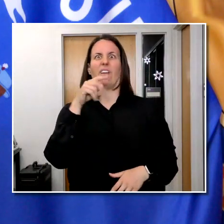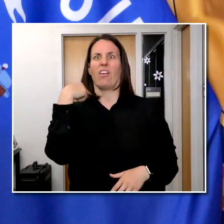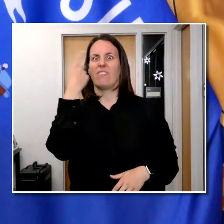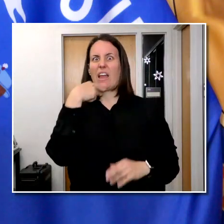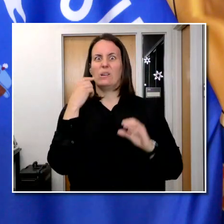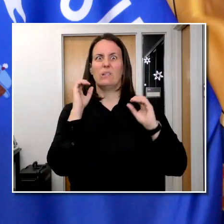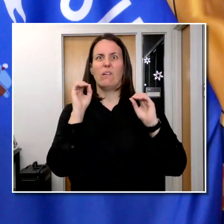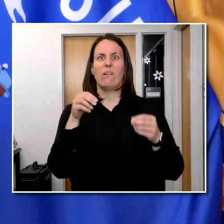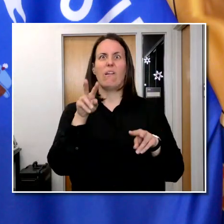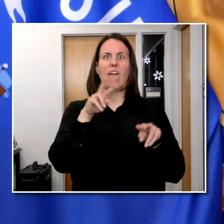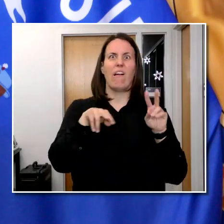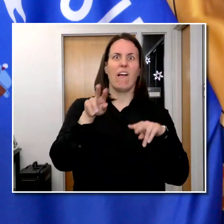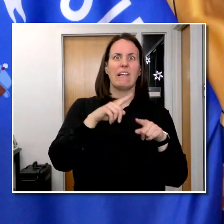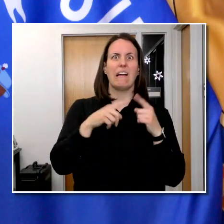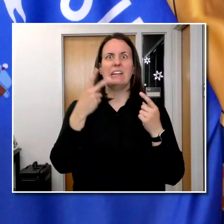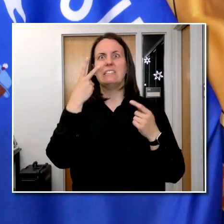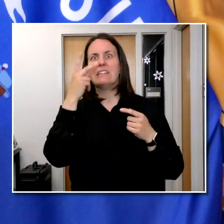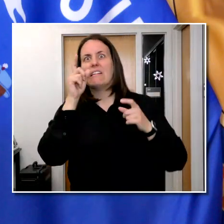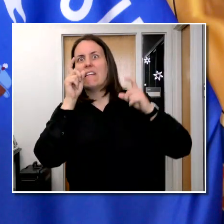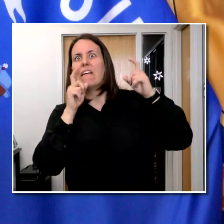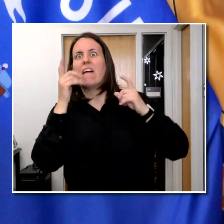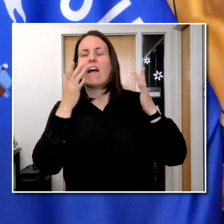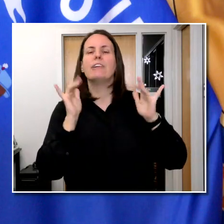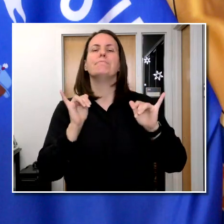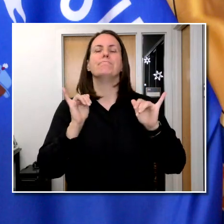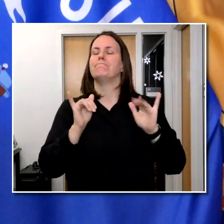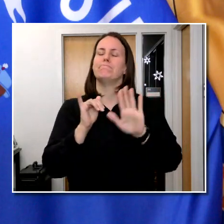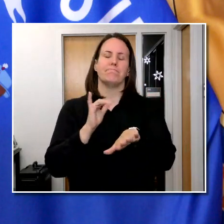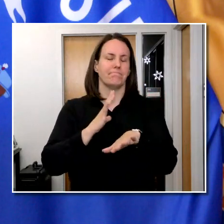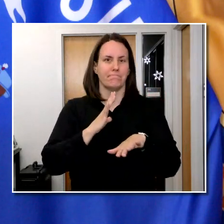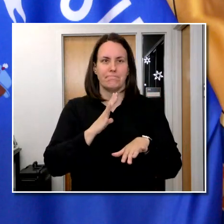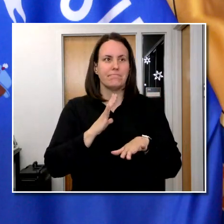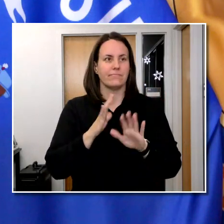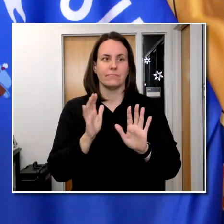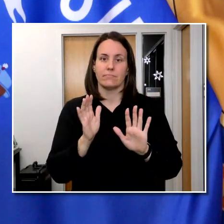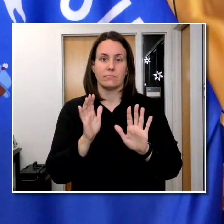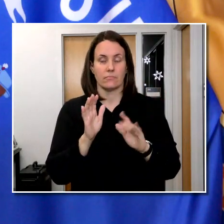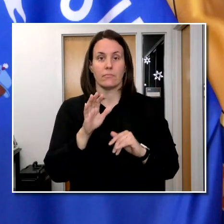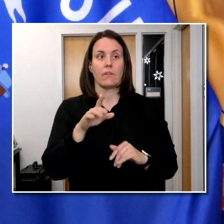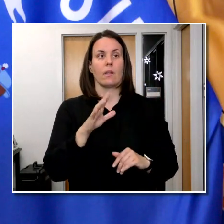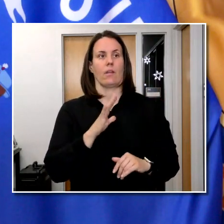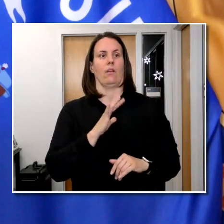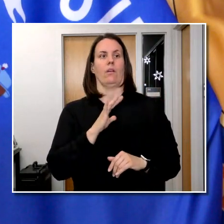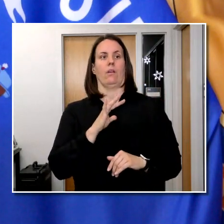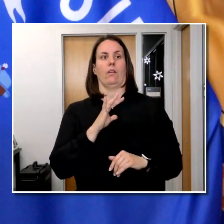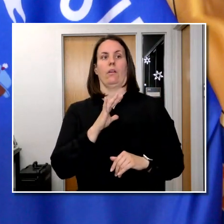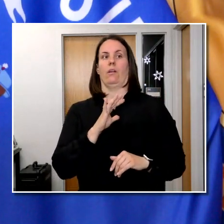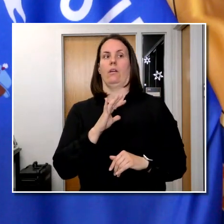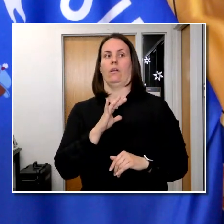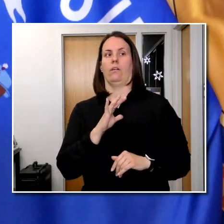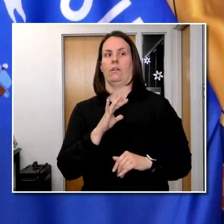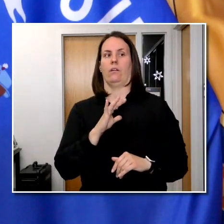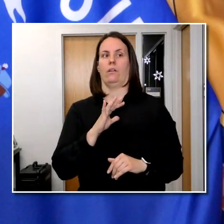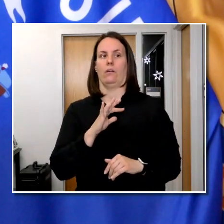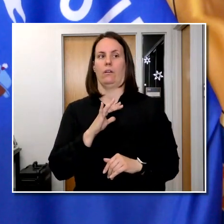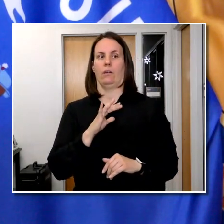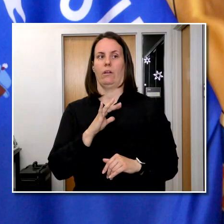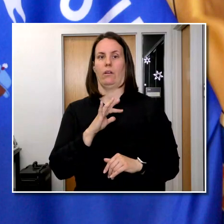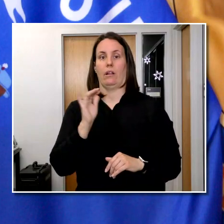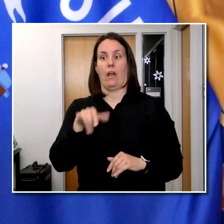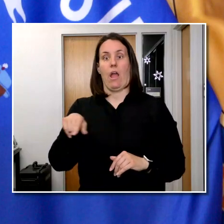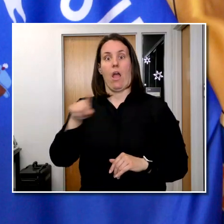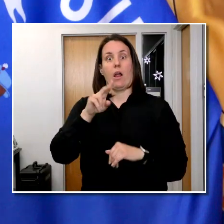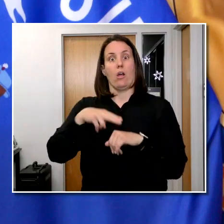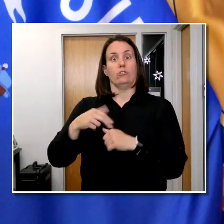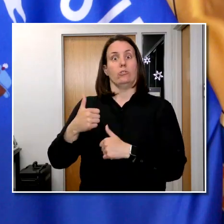suits. It's because they're reusable. And we're helping to preserve that really valuable PPE resource for the medical providers around the state.